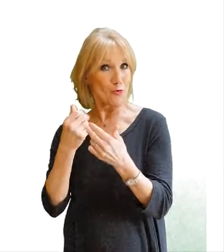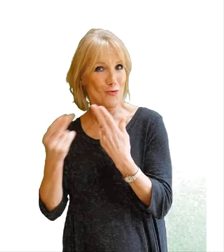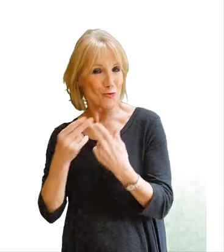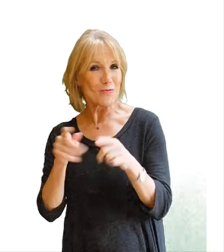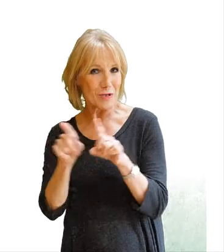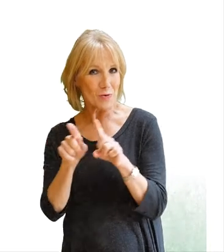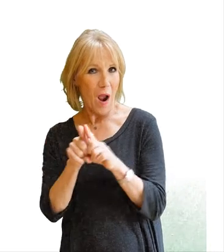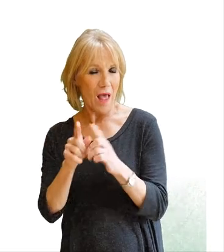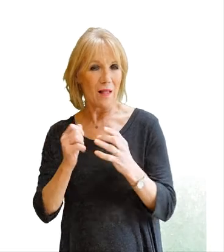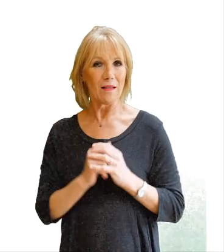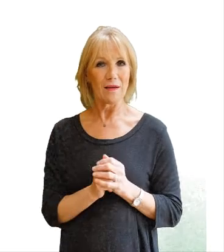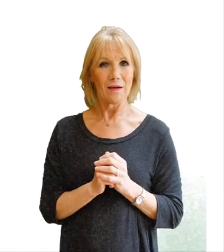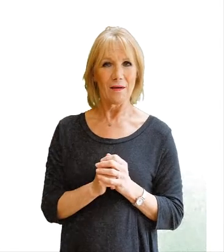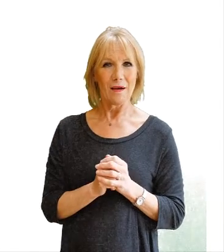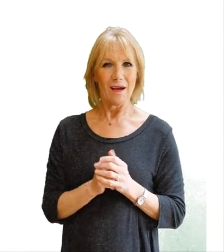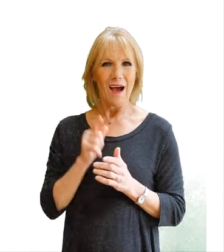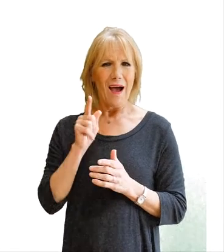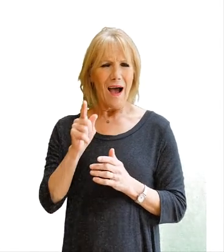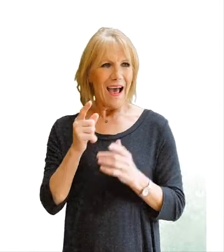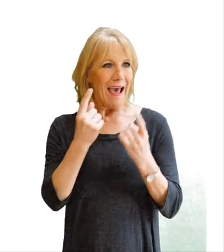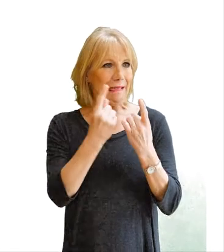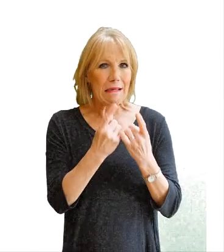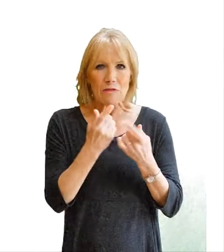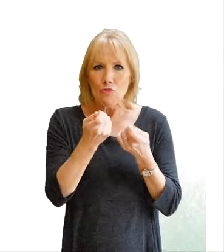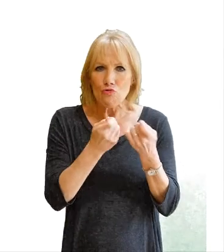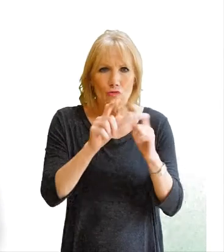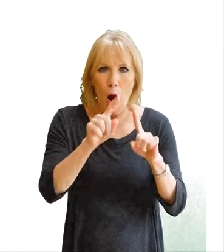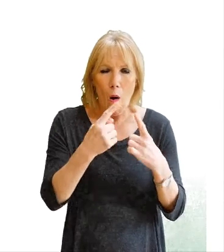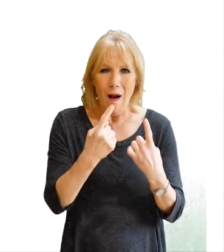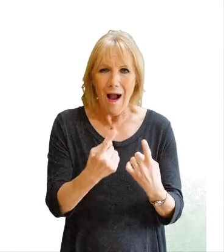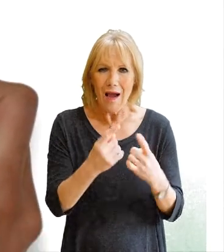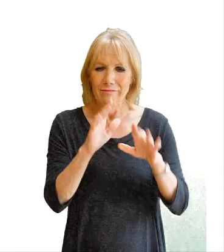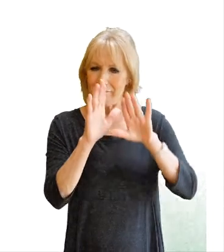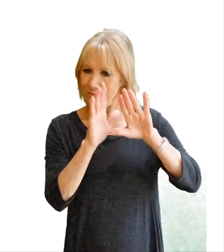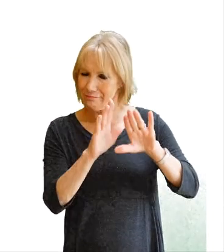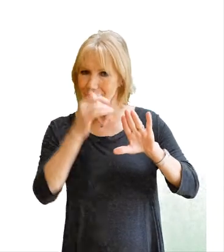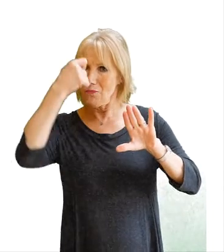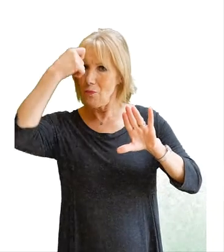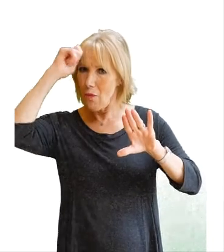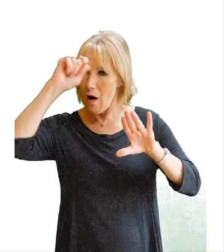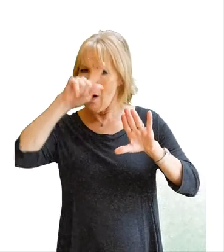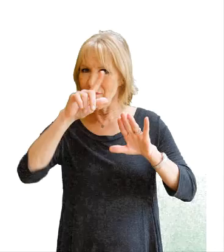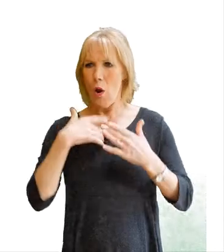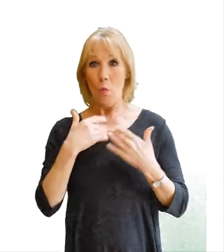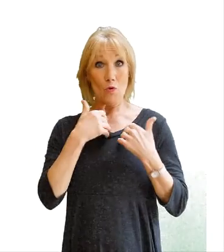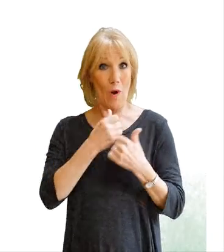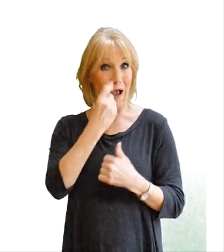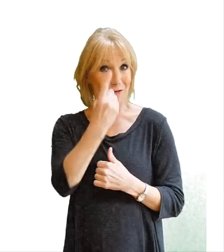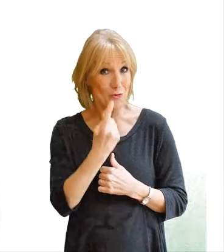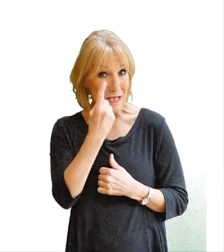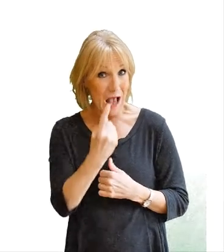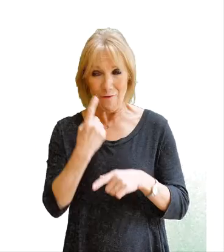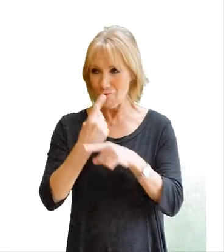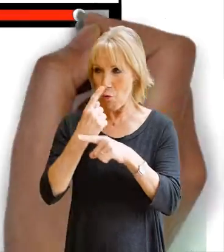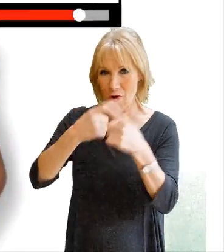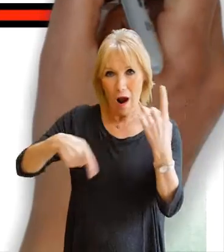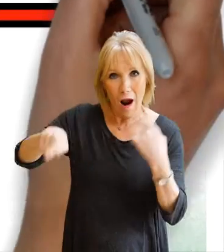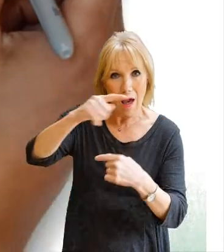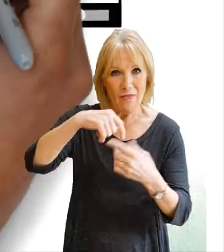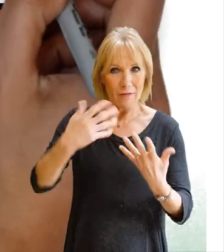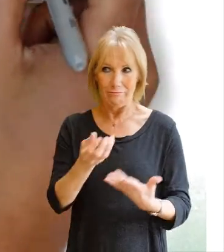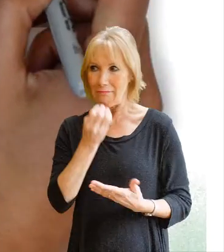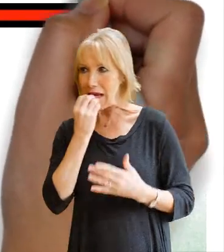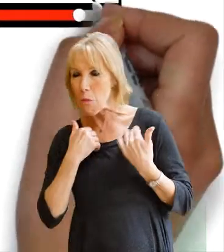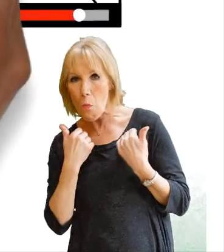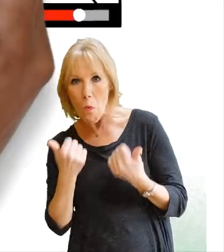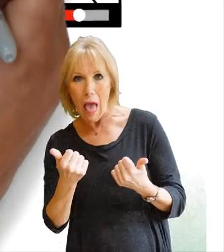important to limit the time you spend thinking about stuff you can't control. When you're kind to yourself, when you talk to others and share how you feel, when